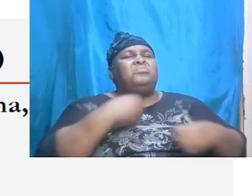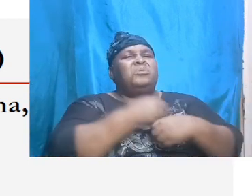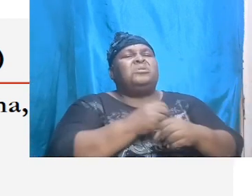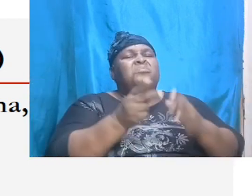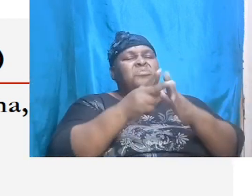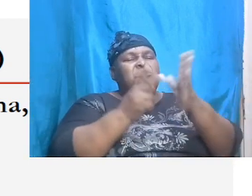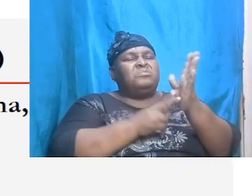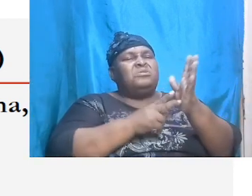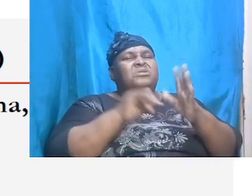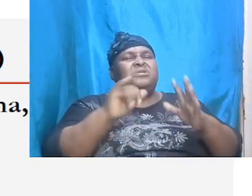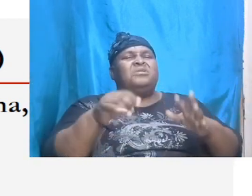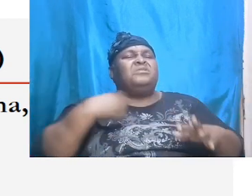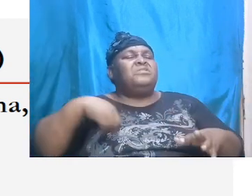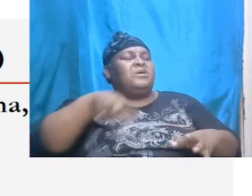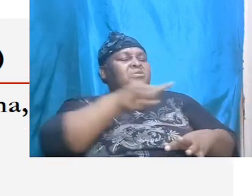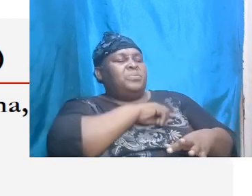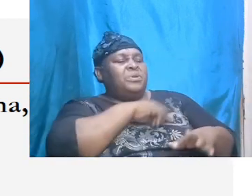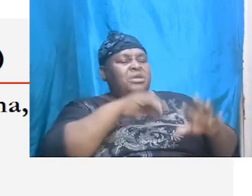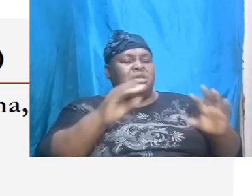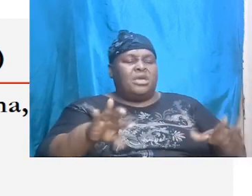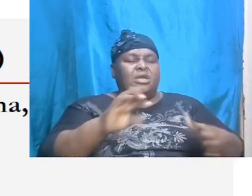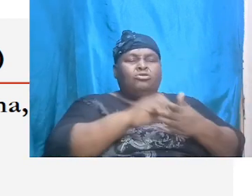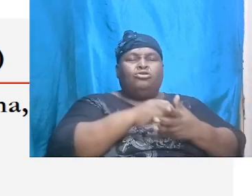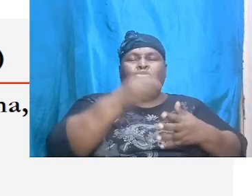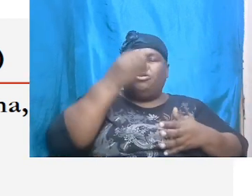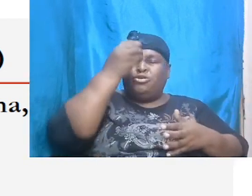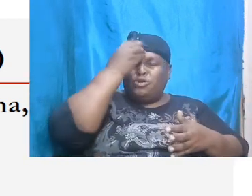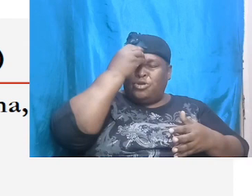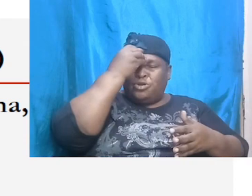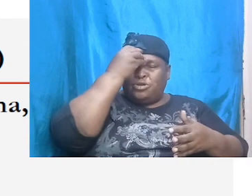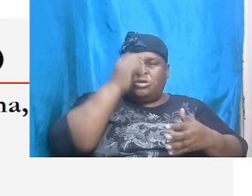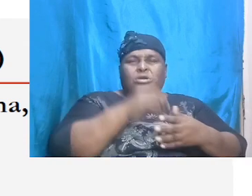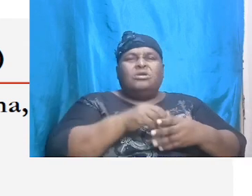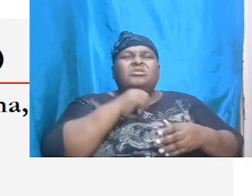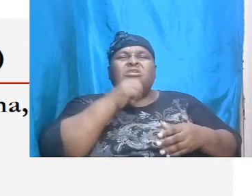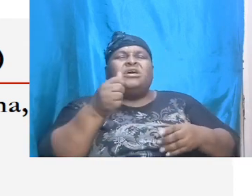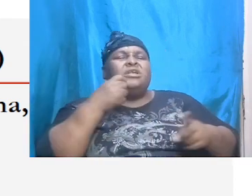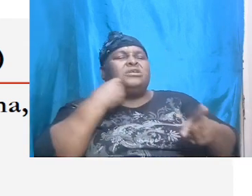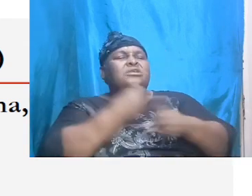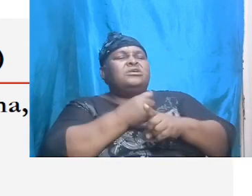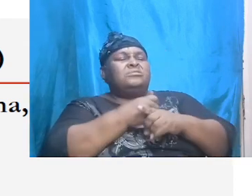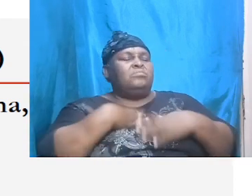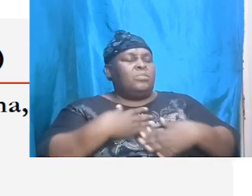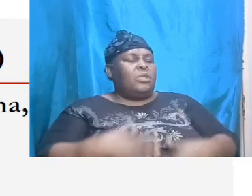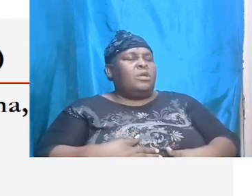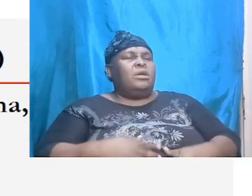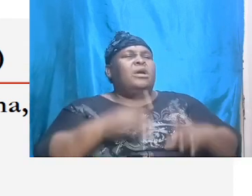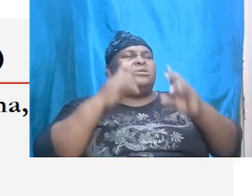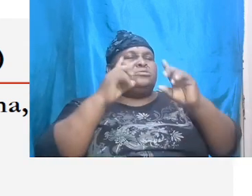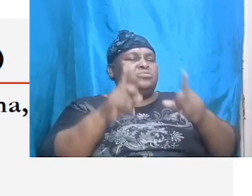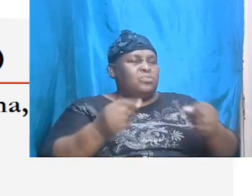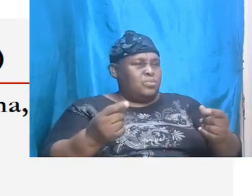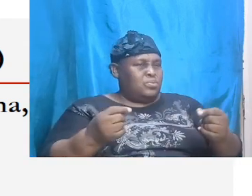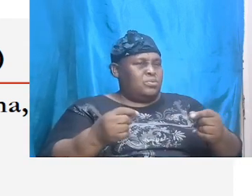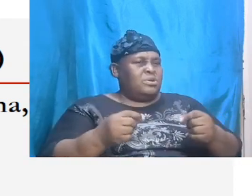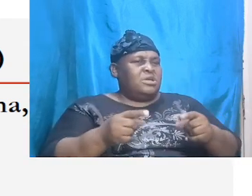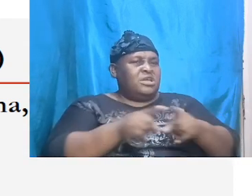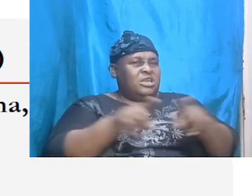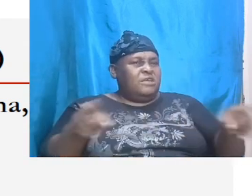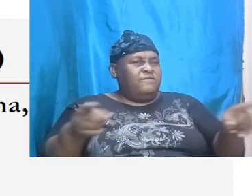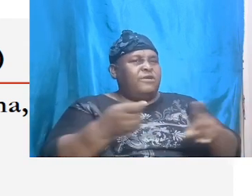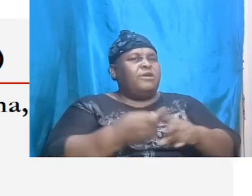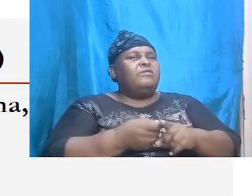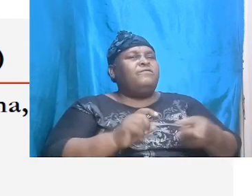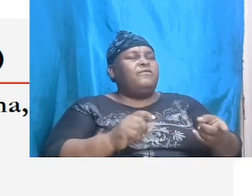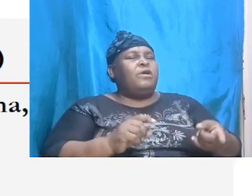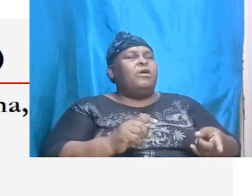God, we have to be careful that what we are doing is not attacking the body and going contrary to the body. Because what we are doing,